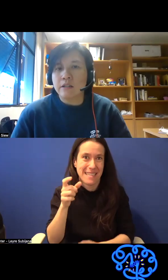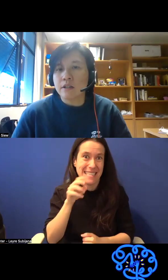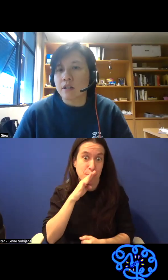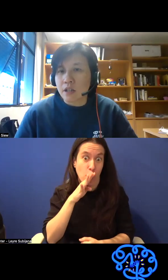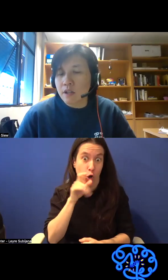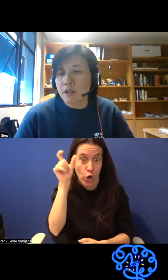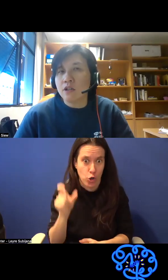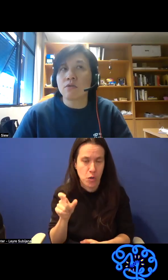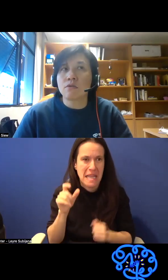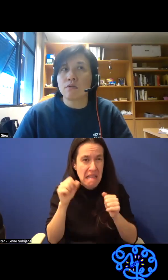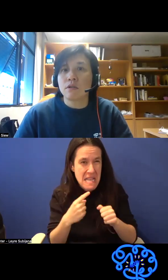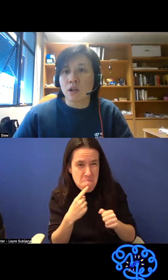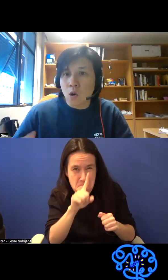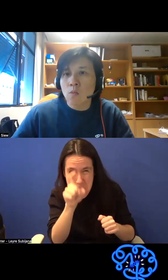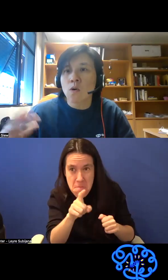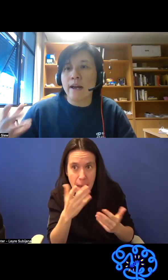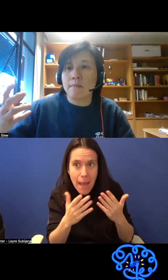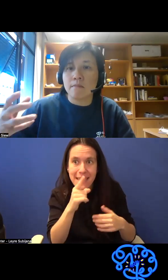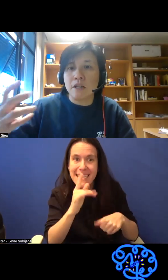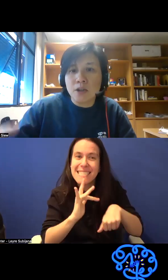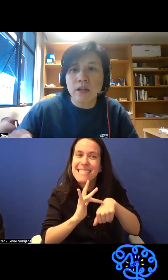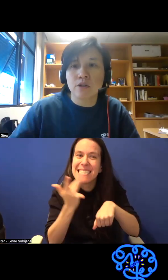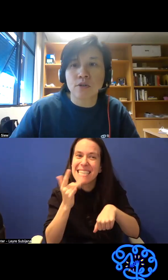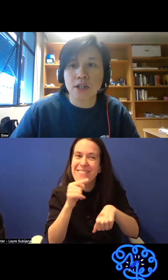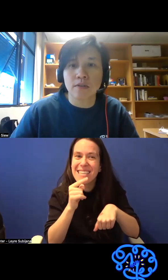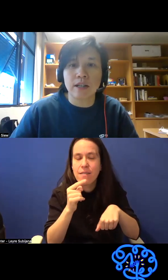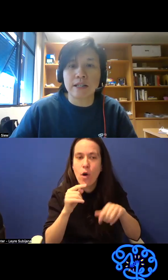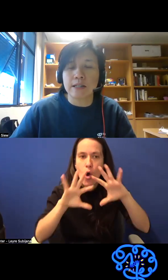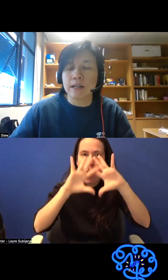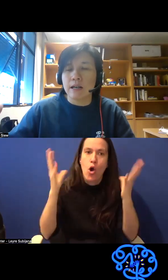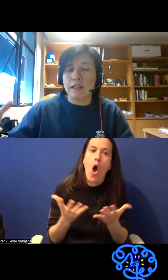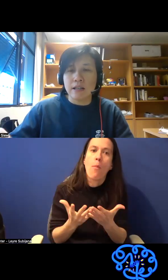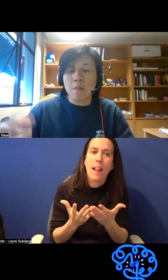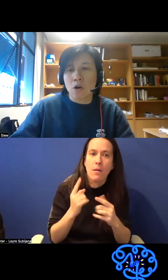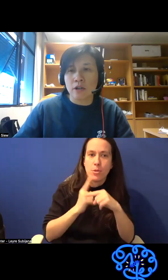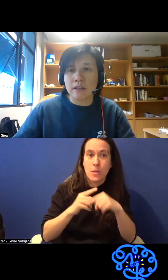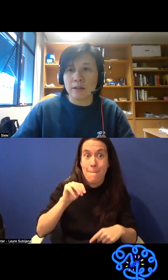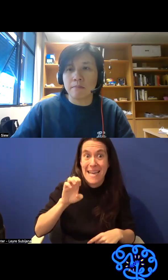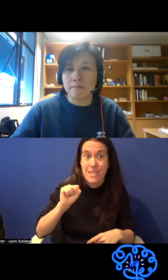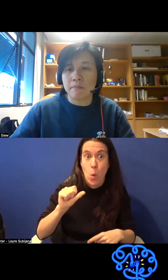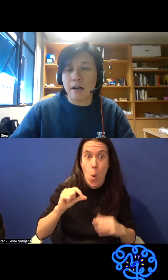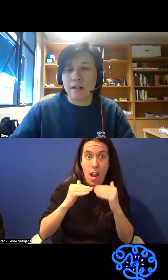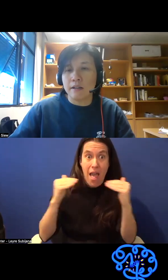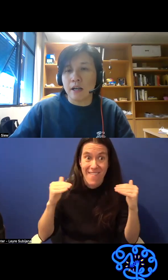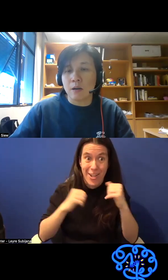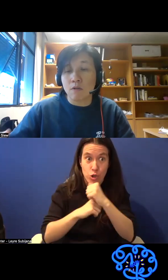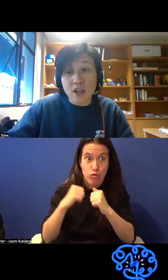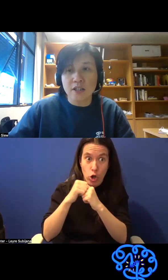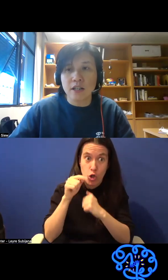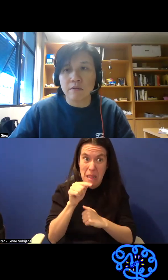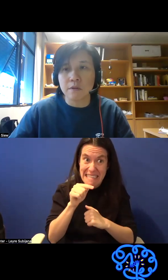whether this sensitivity to the global and meso level structure of the lexicon is that modulated by their